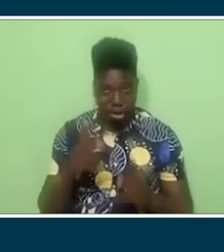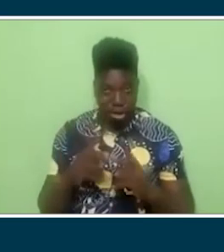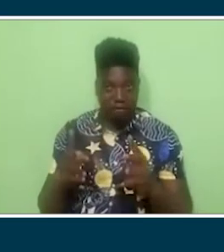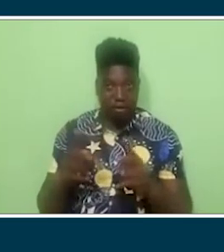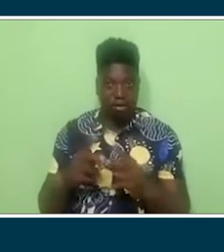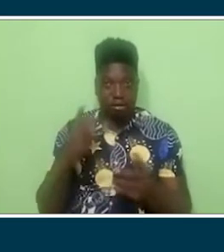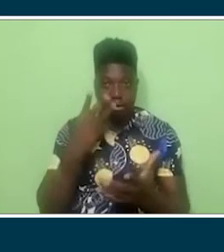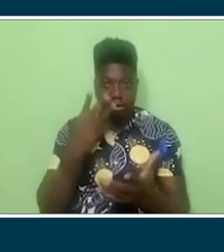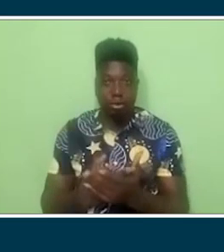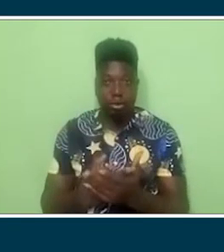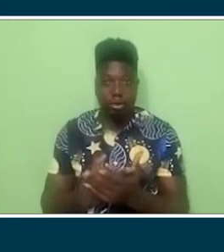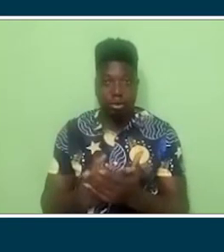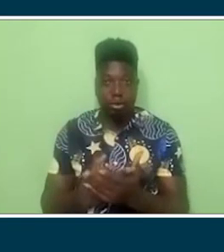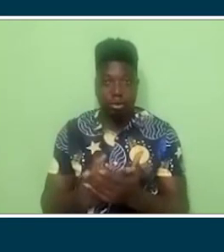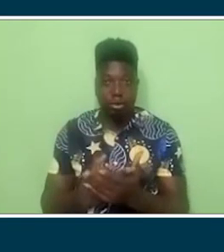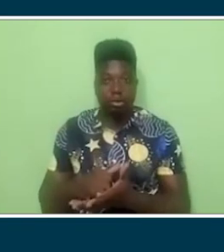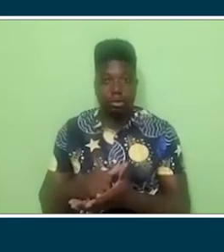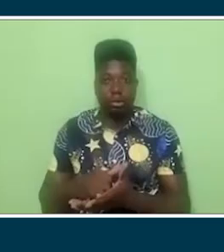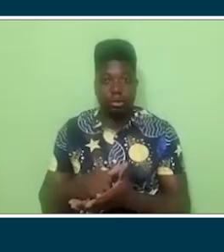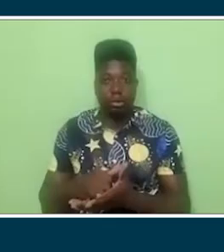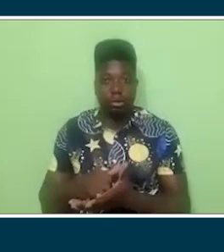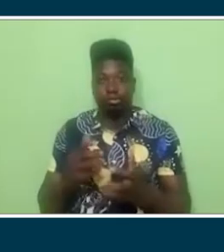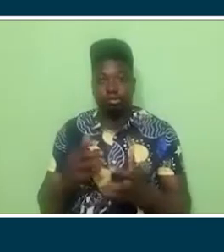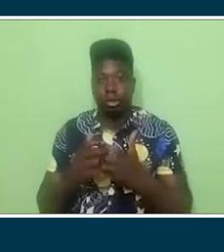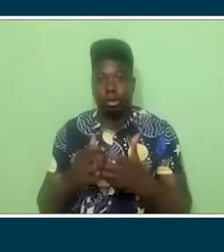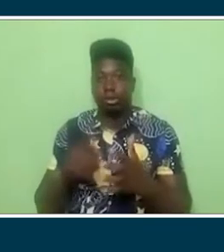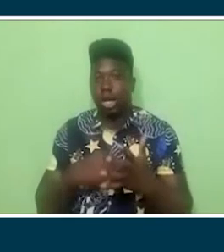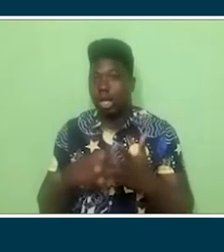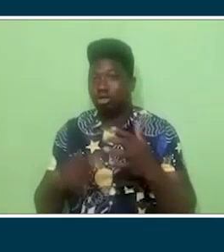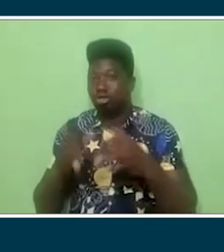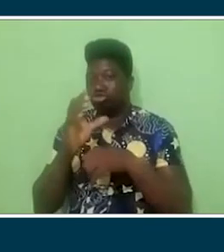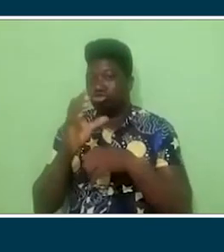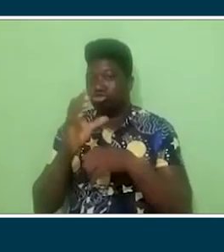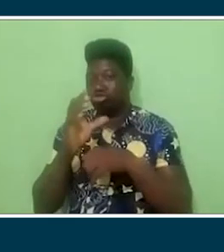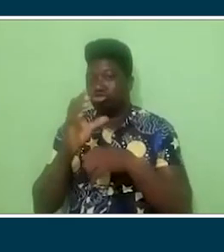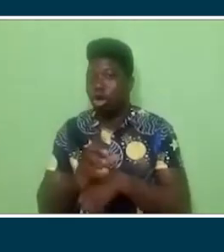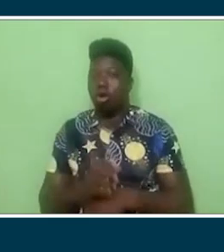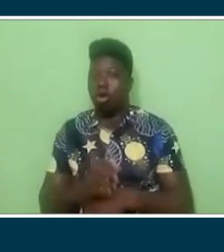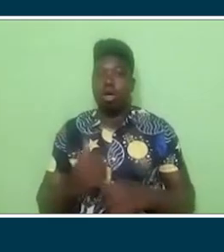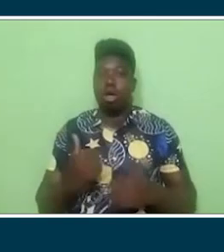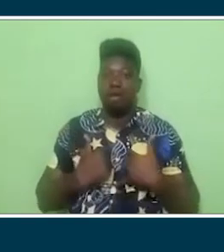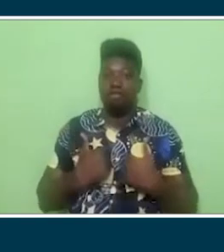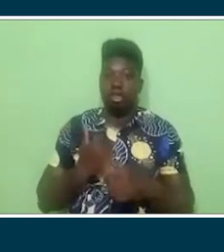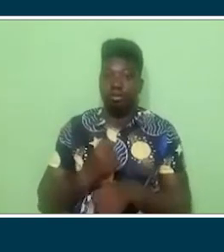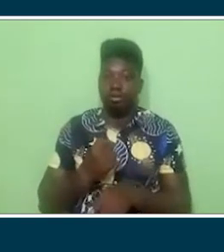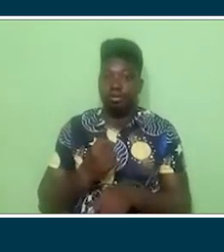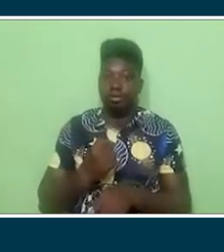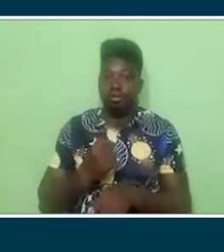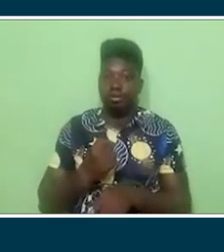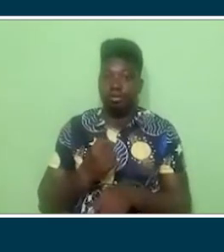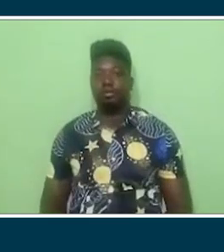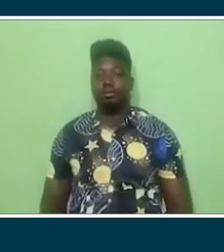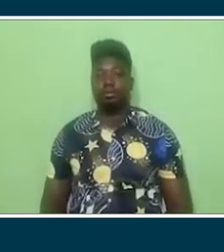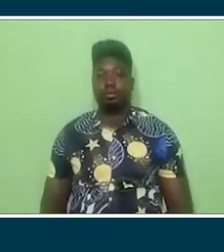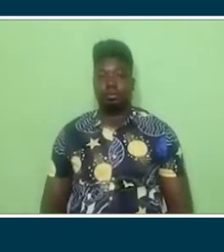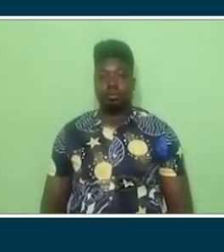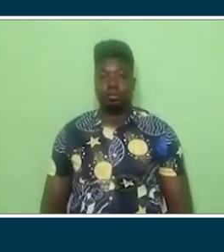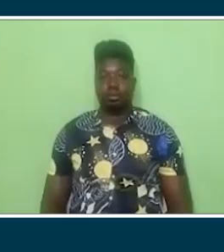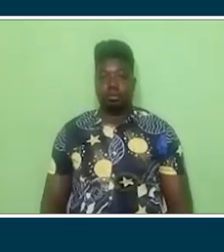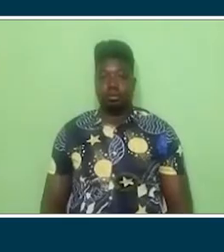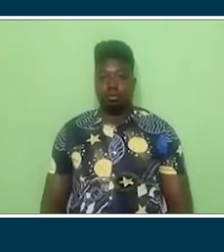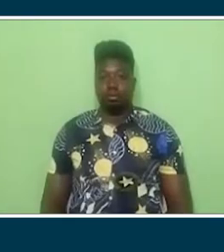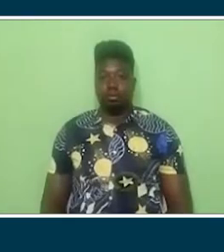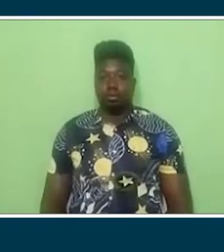mechanisms of cancel culture have been operating for centuries and centuries and centuries and centuries and centuries. That's like every genocide, every